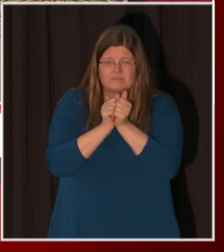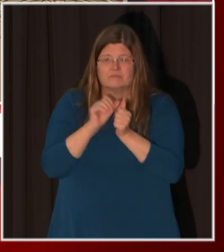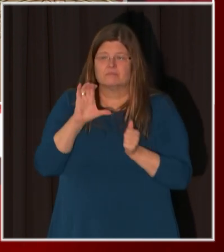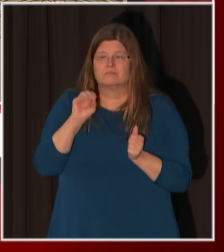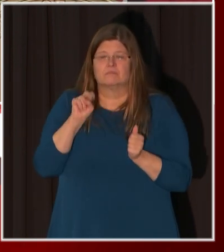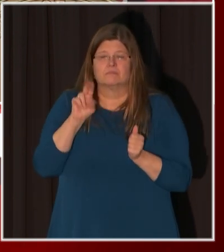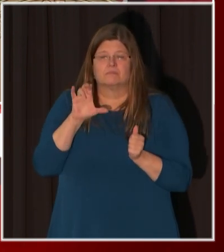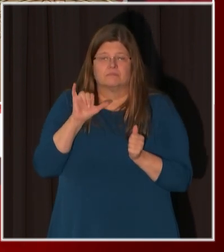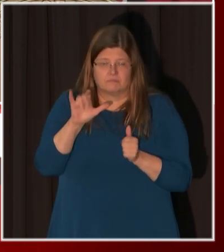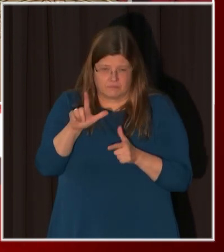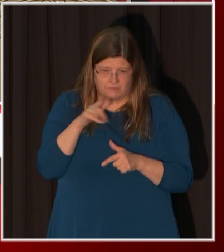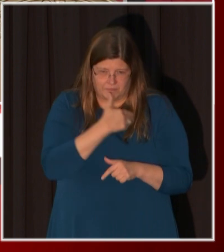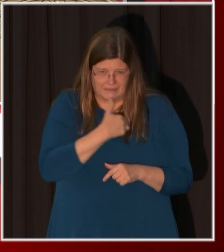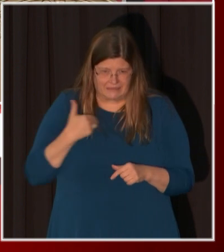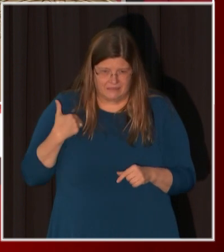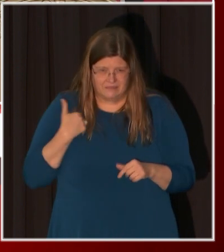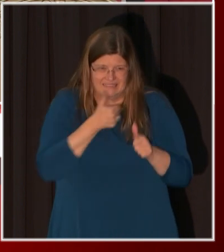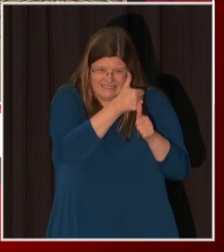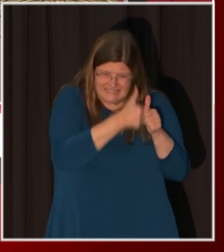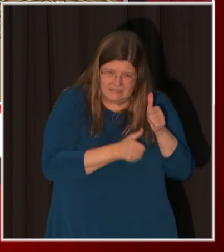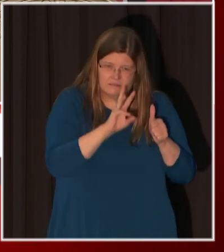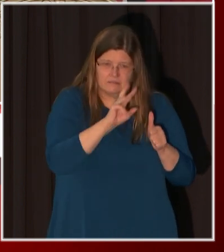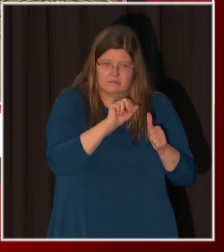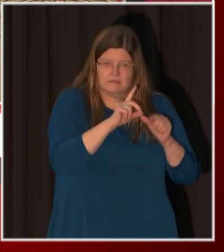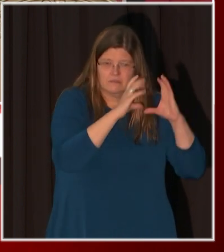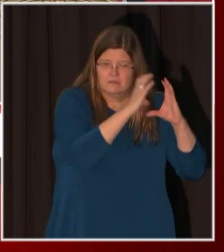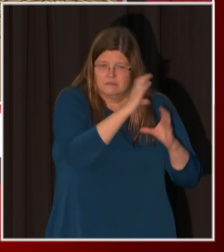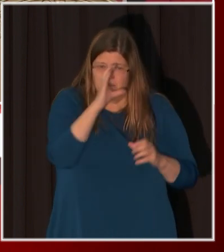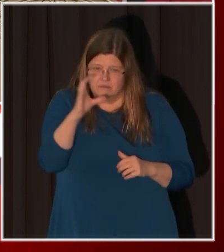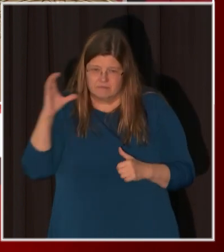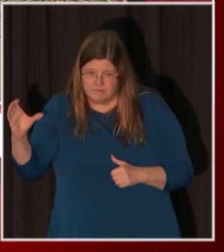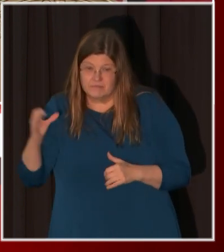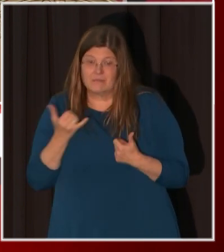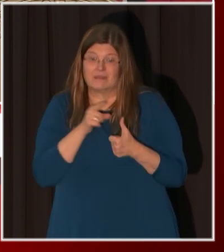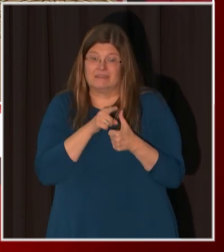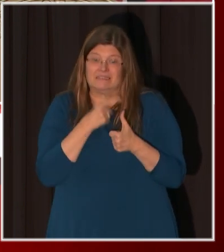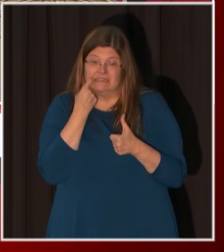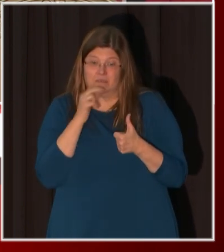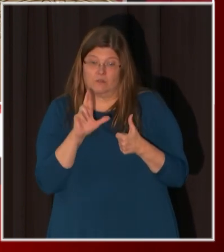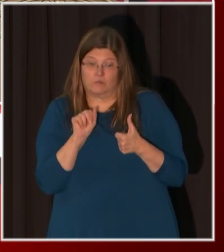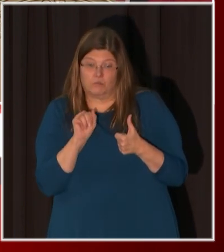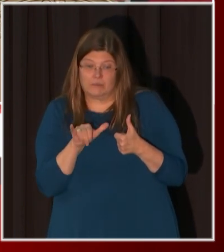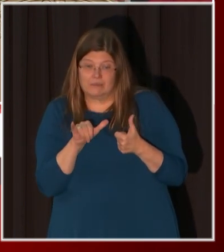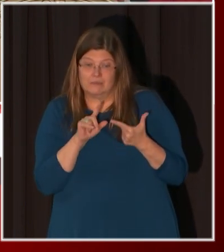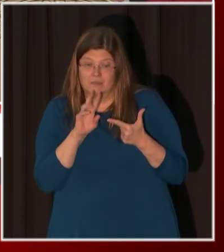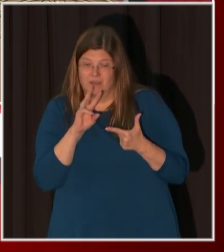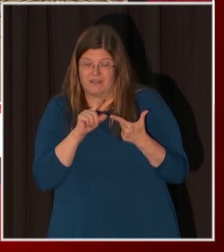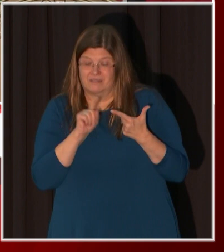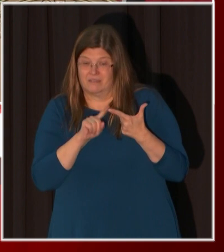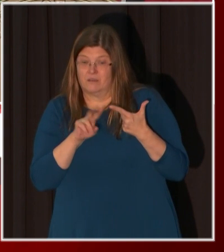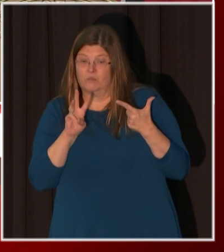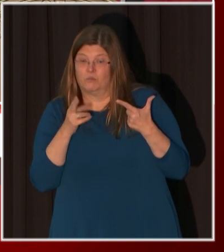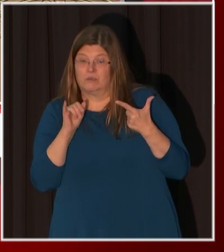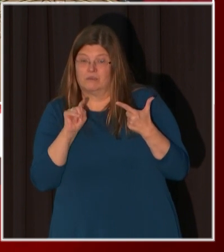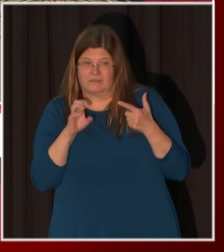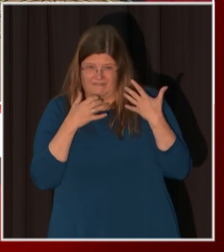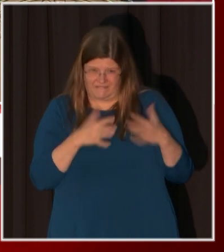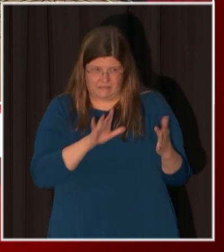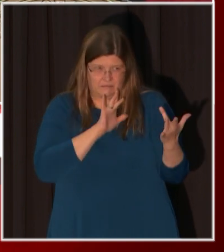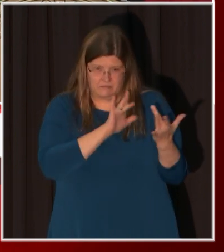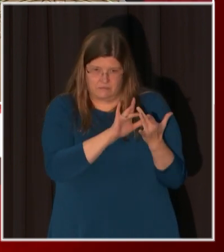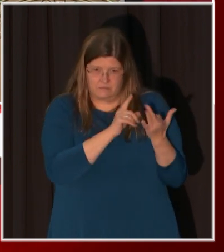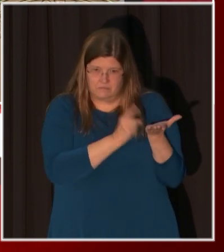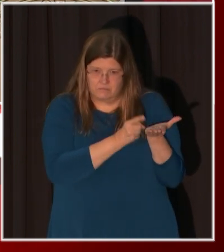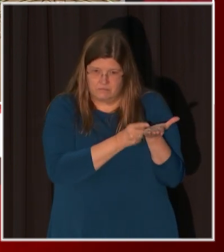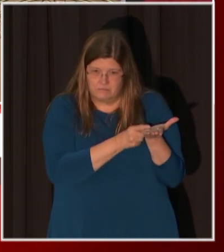members Gray and White sent out a call to constituents in Ward 7 and 8 with